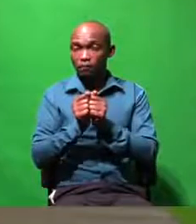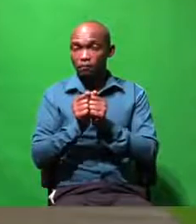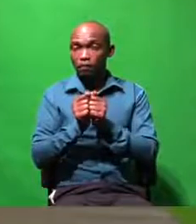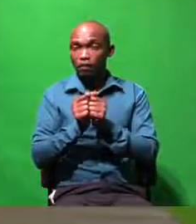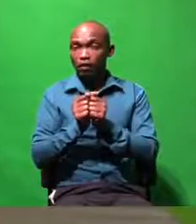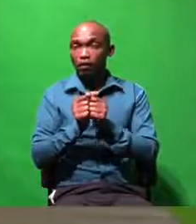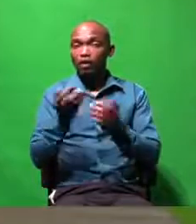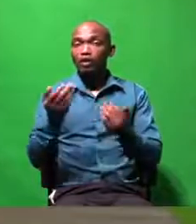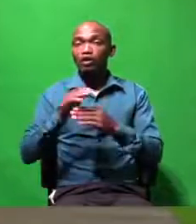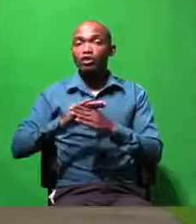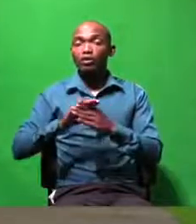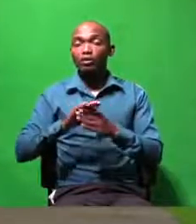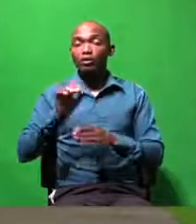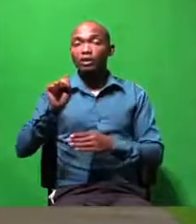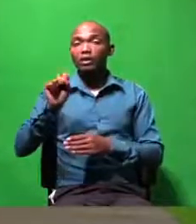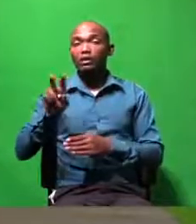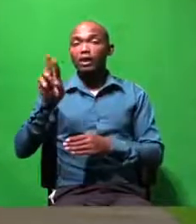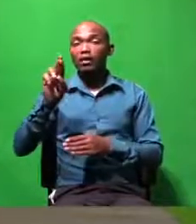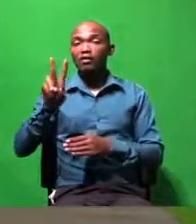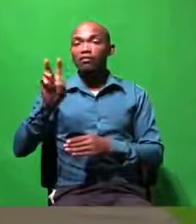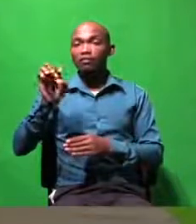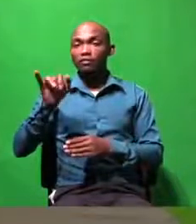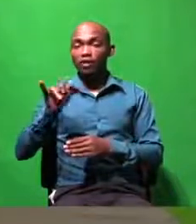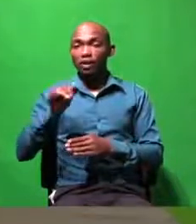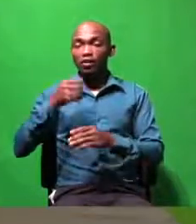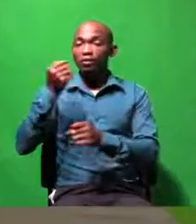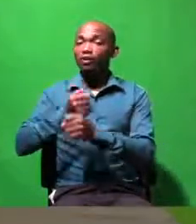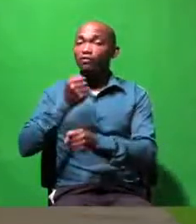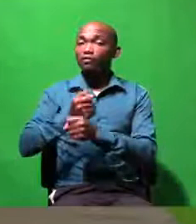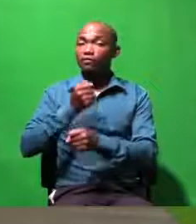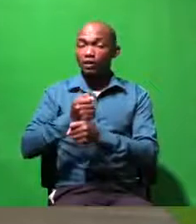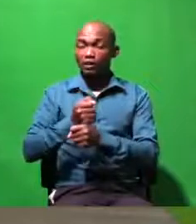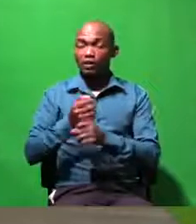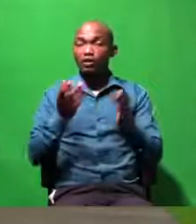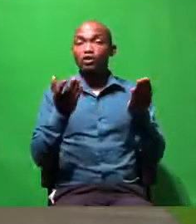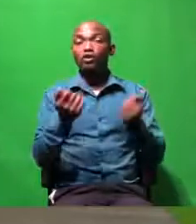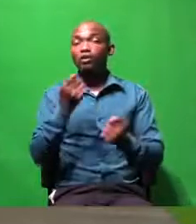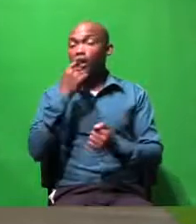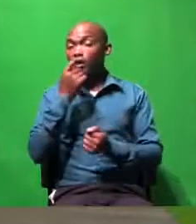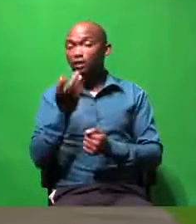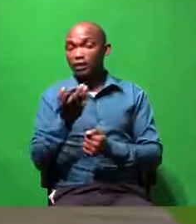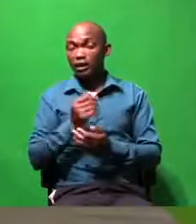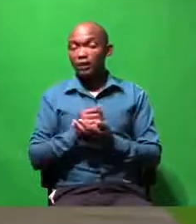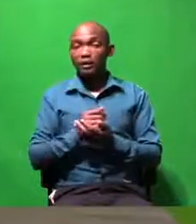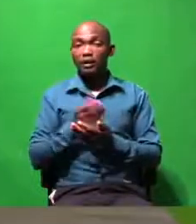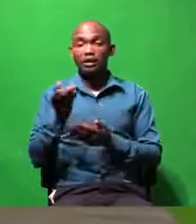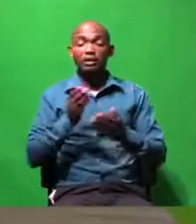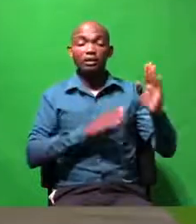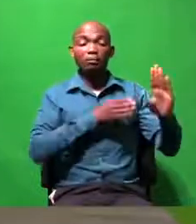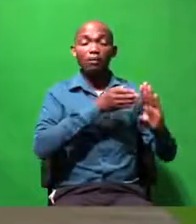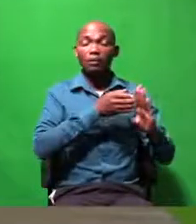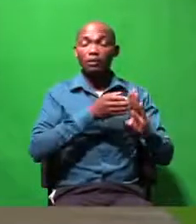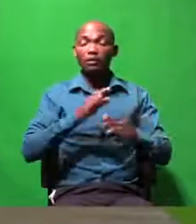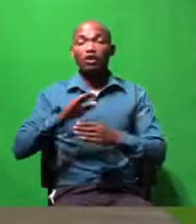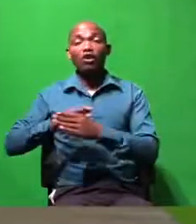use survey in the field. So by that we can say is a purpose of using